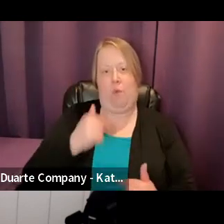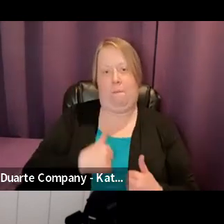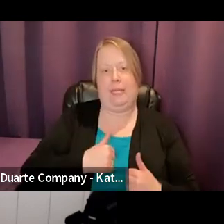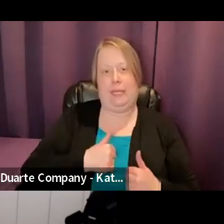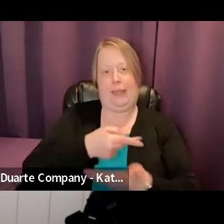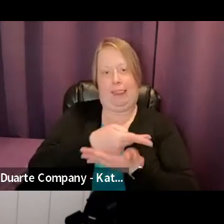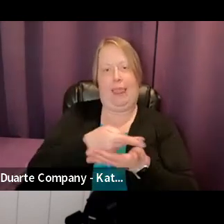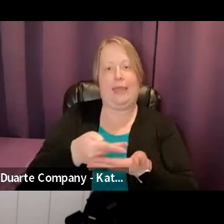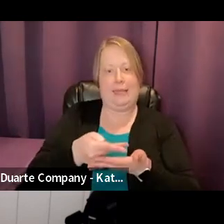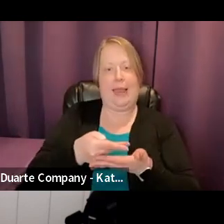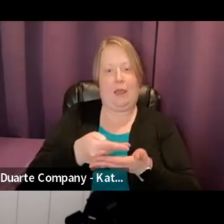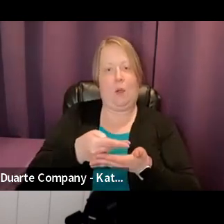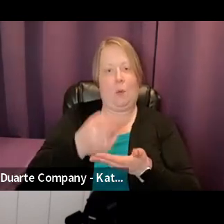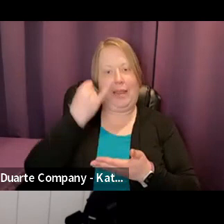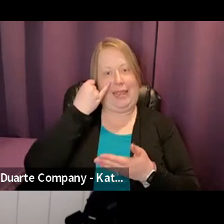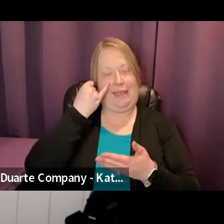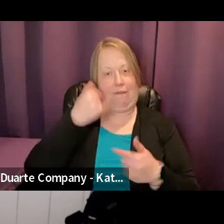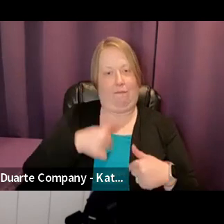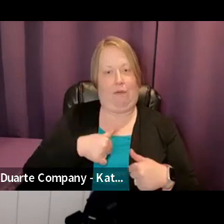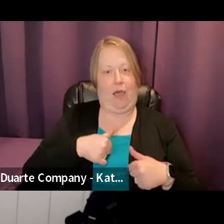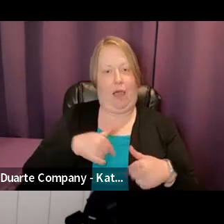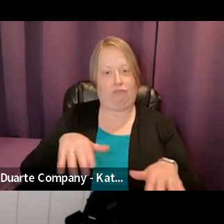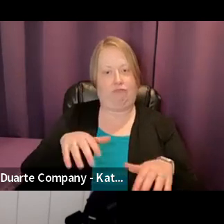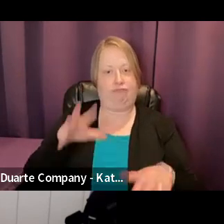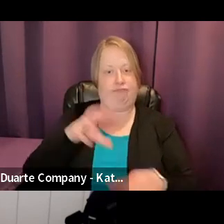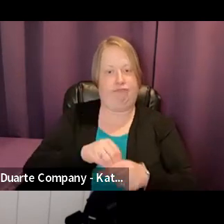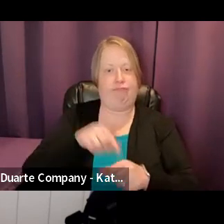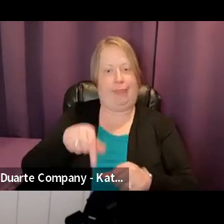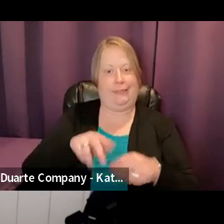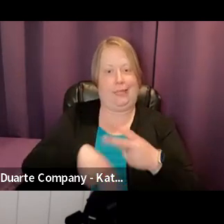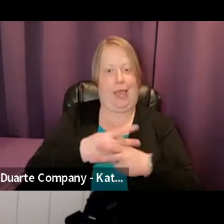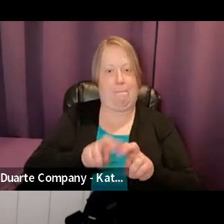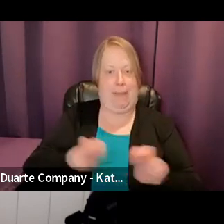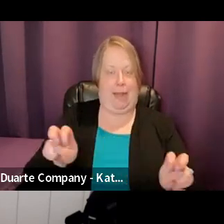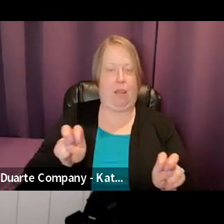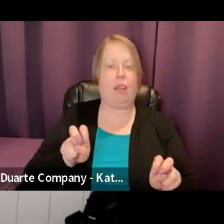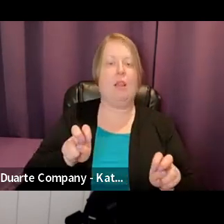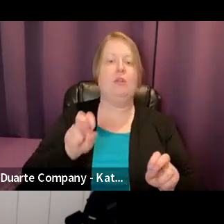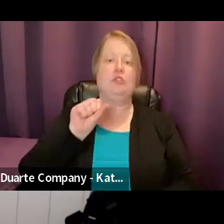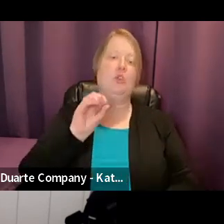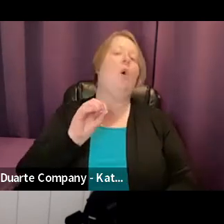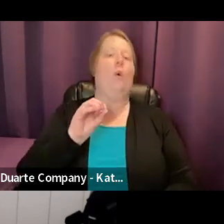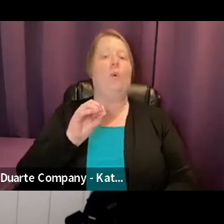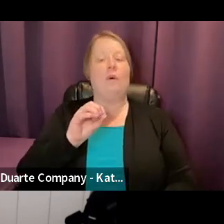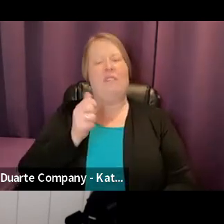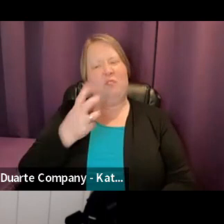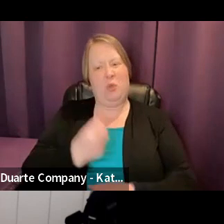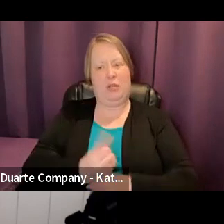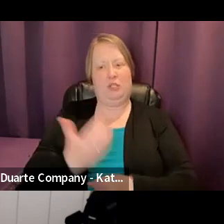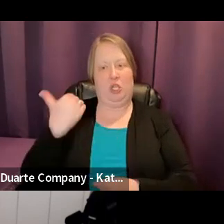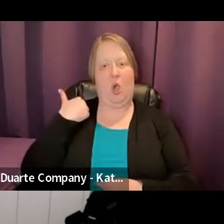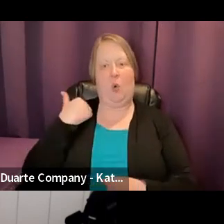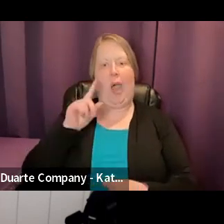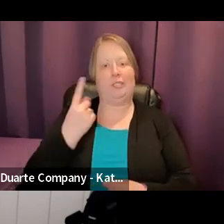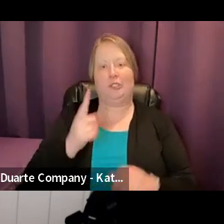lay down when I'm doing these kinds of panels and whatnot. So I would say a few years ago, I just started